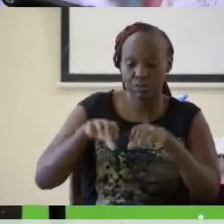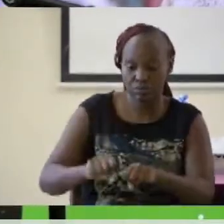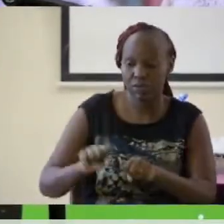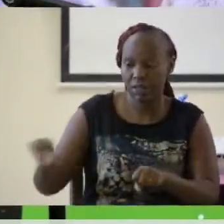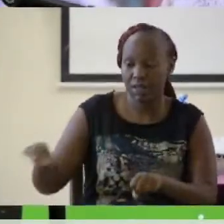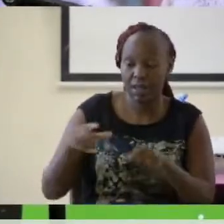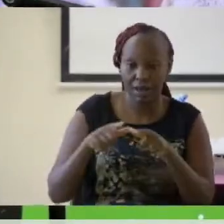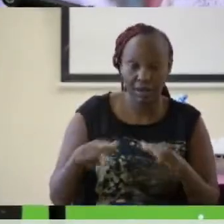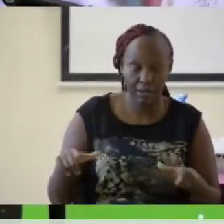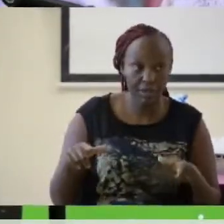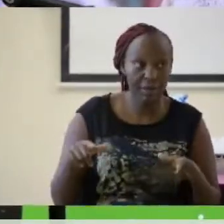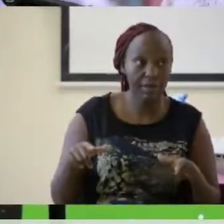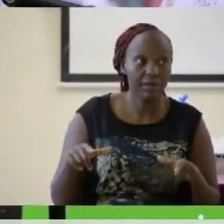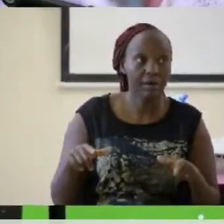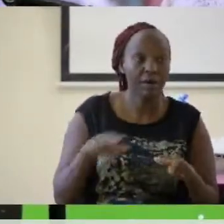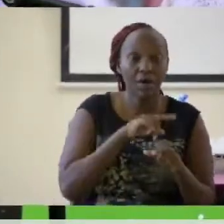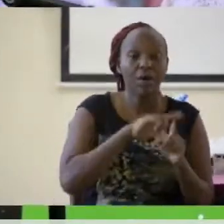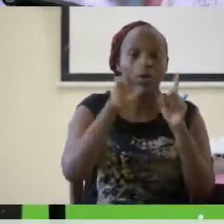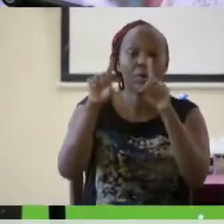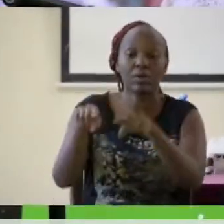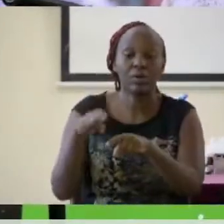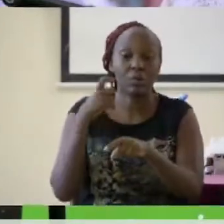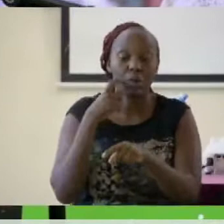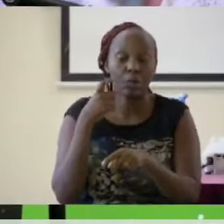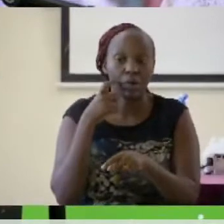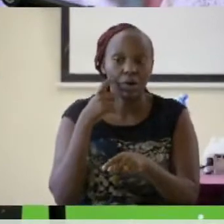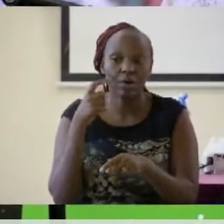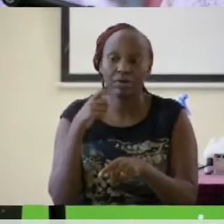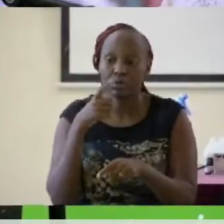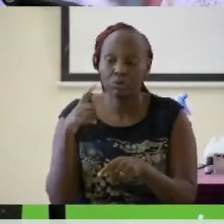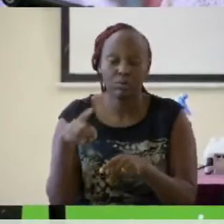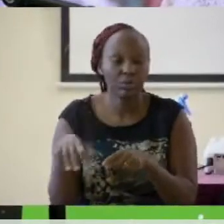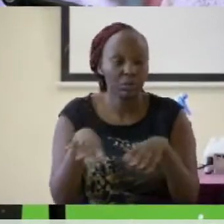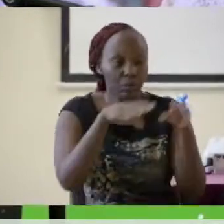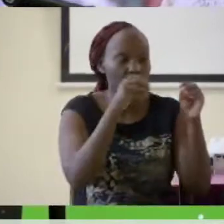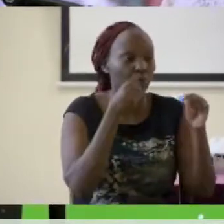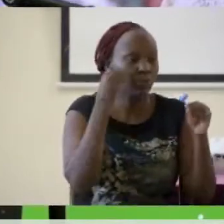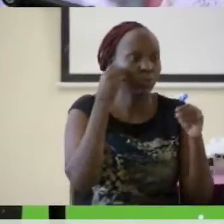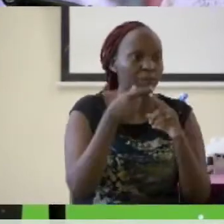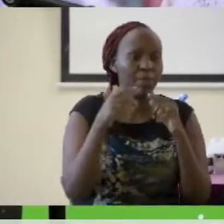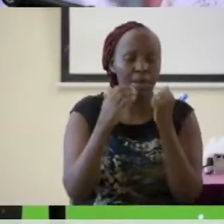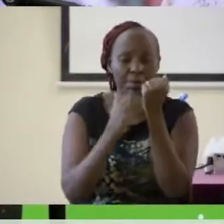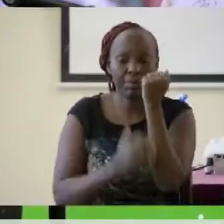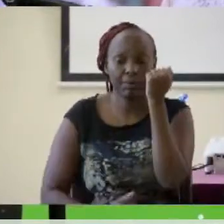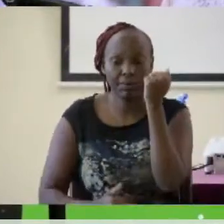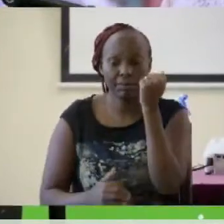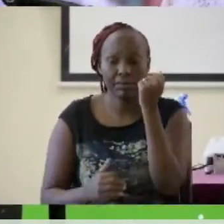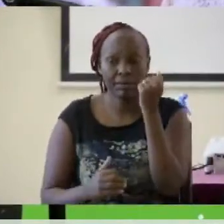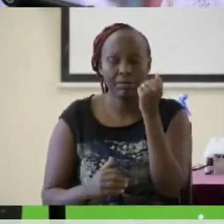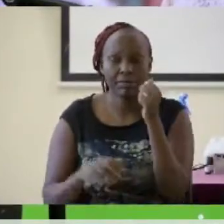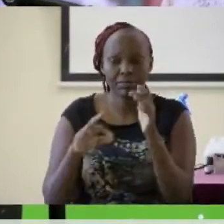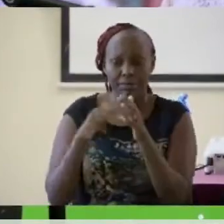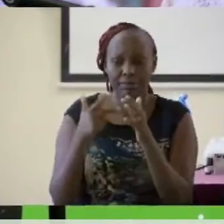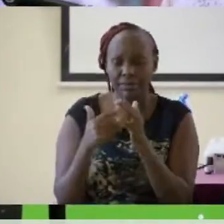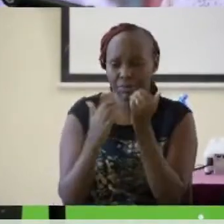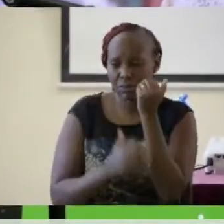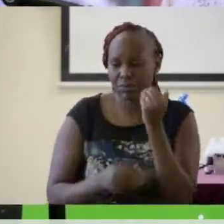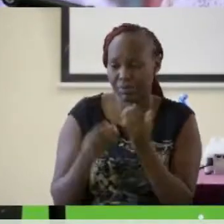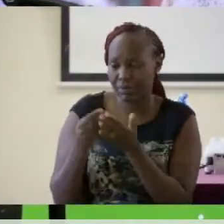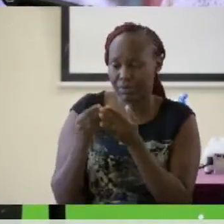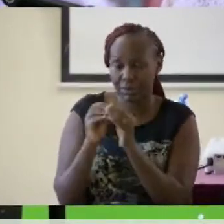land. You've been at the shops, you've been told now you can go home. But you're so poor, you're living from hand to